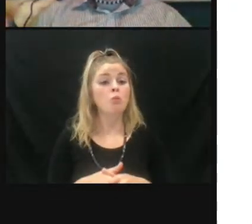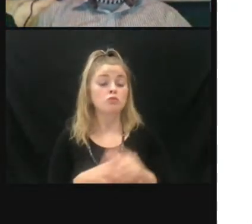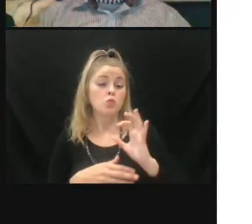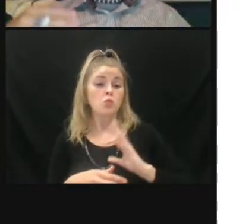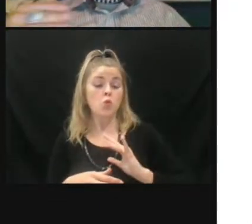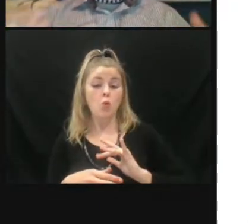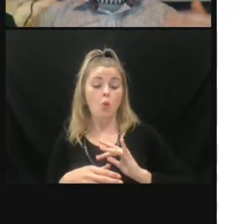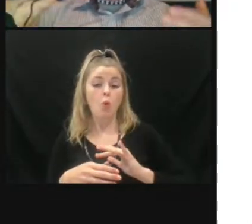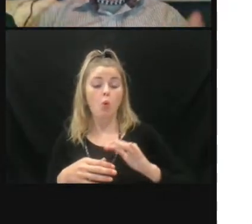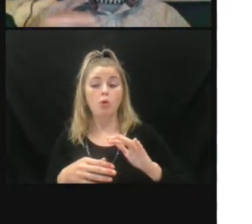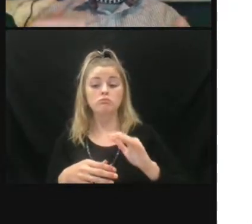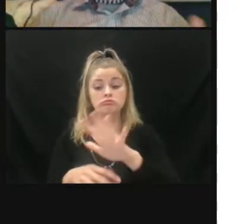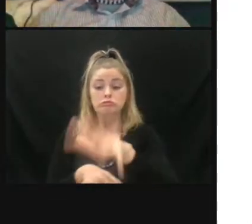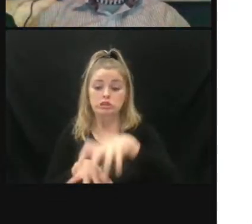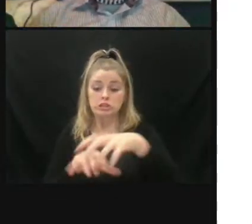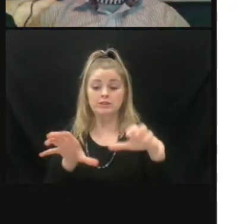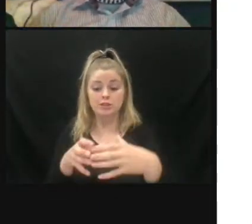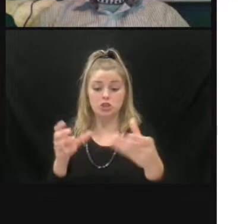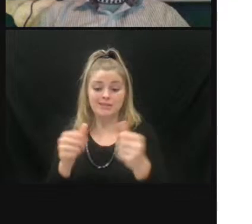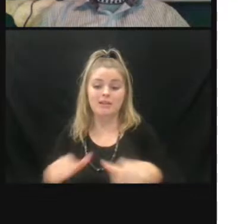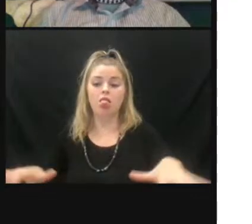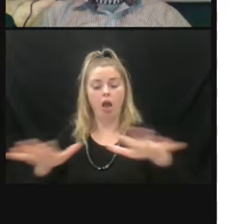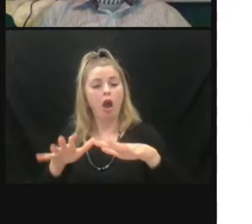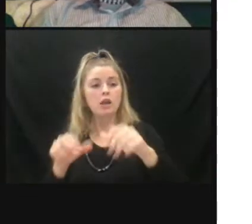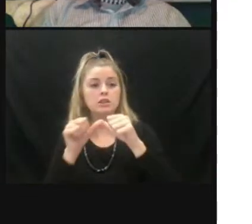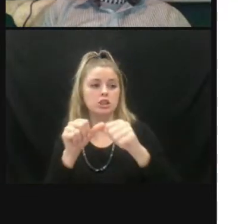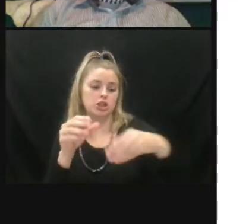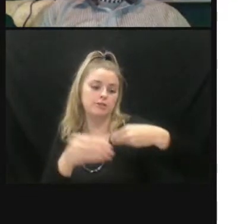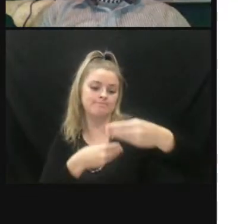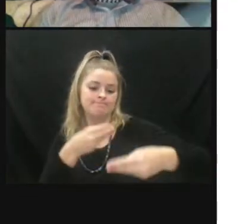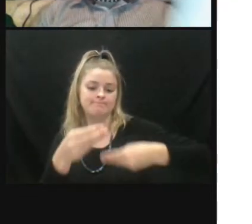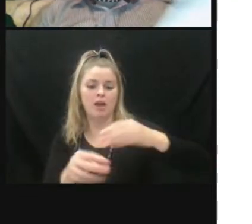power base of land that was passed through family members.